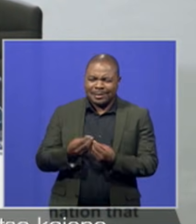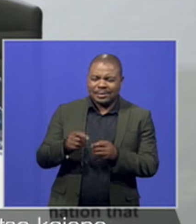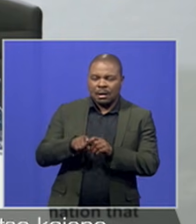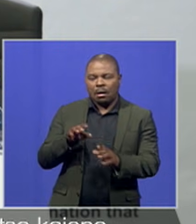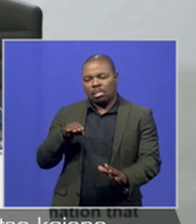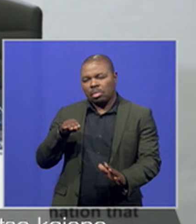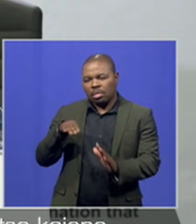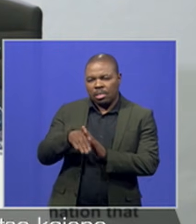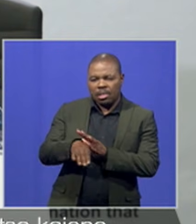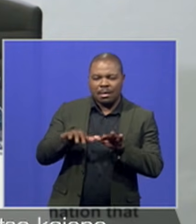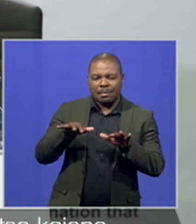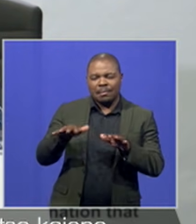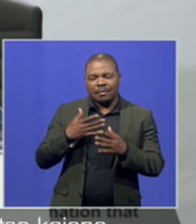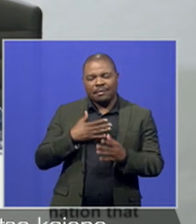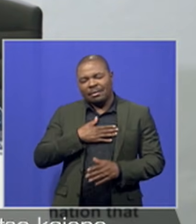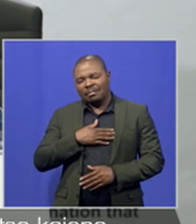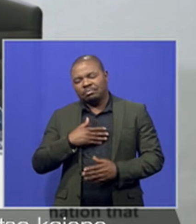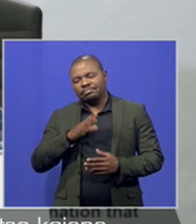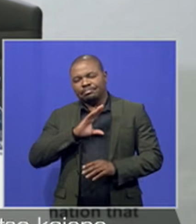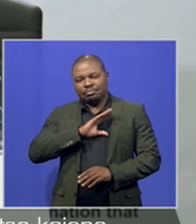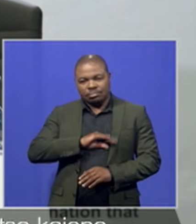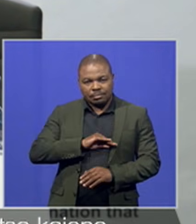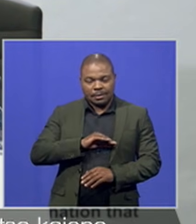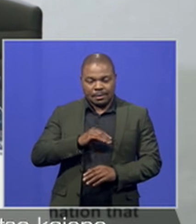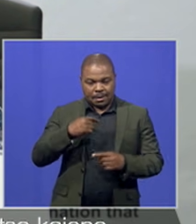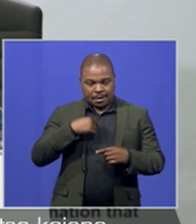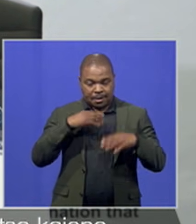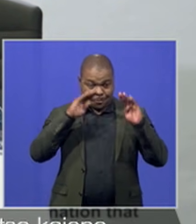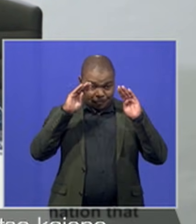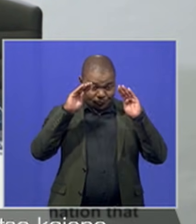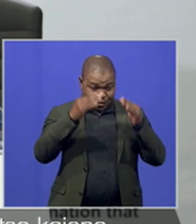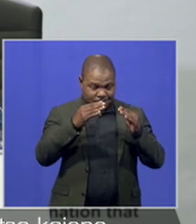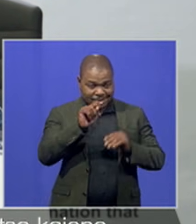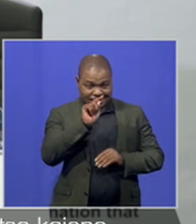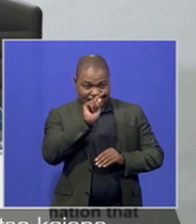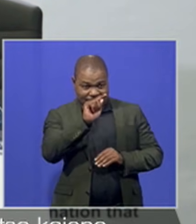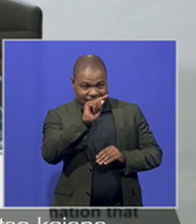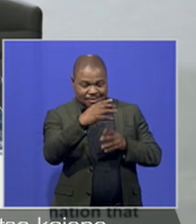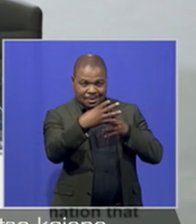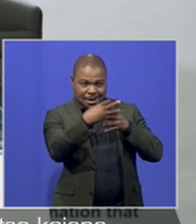I'm over-focused on the outcome. And